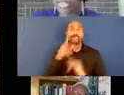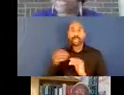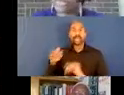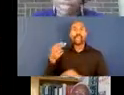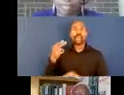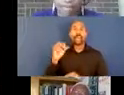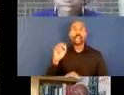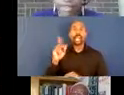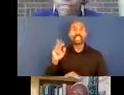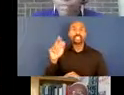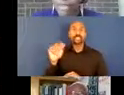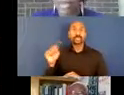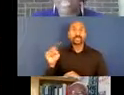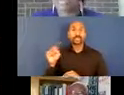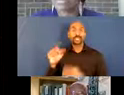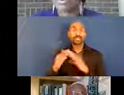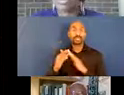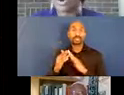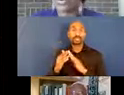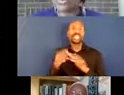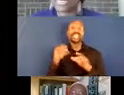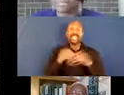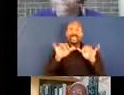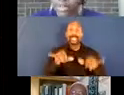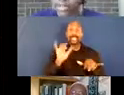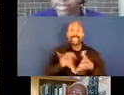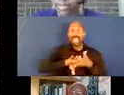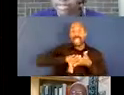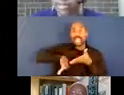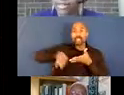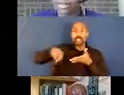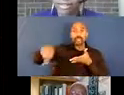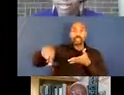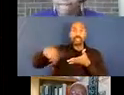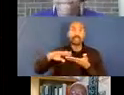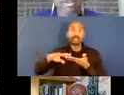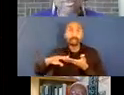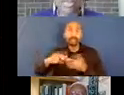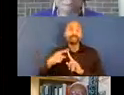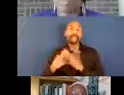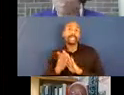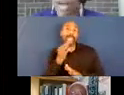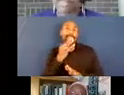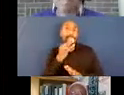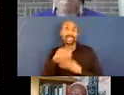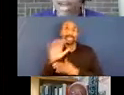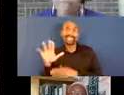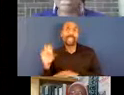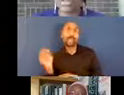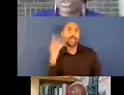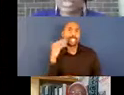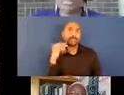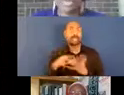excludes community members from being experts on their own experience. My degree from a white